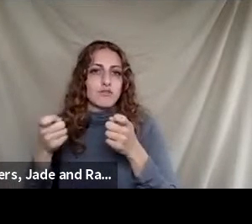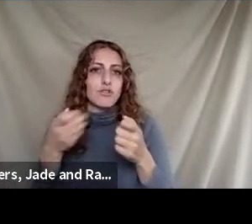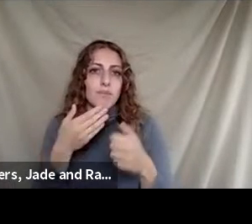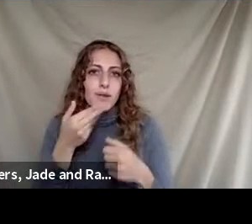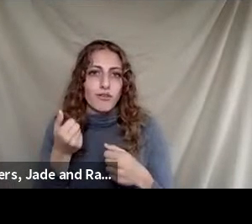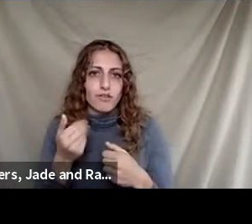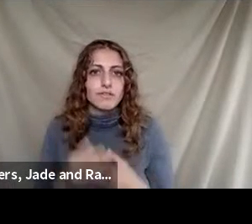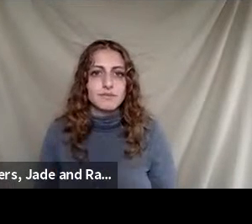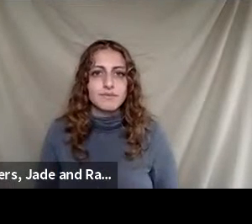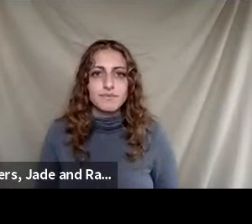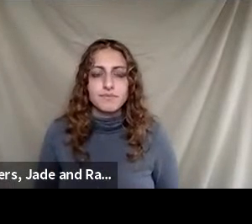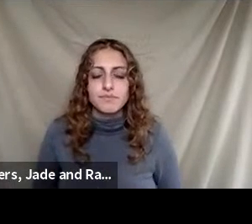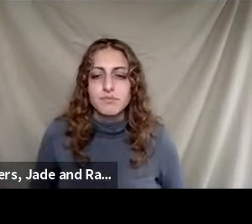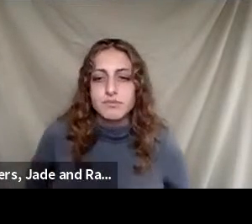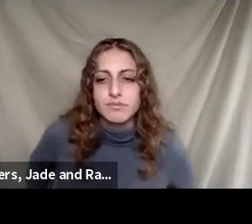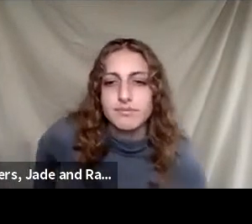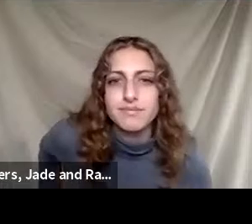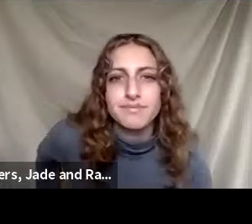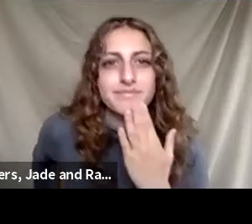Thank you.